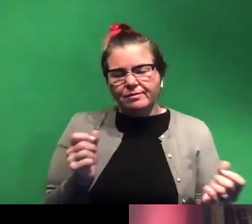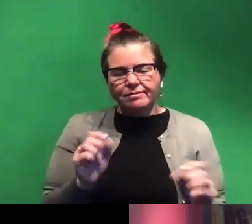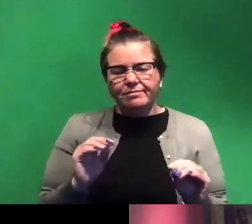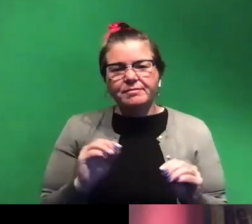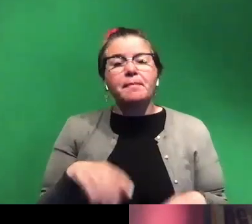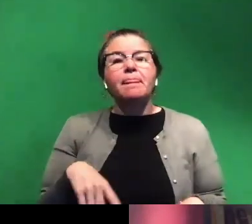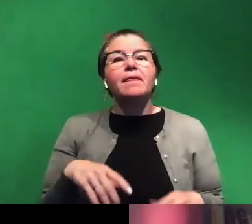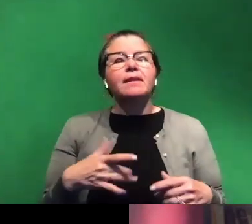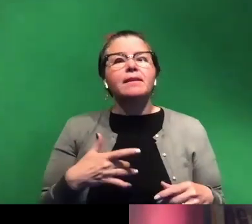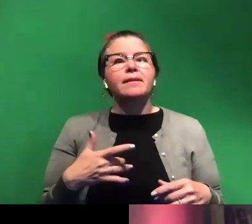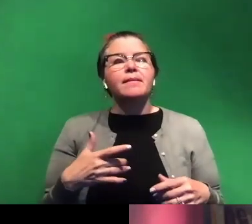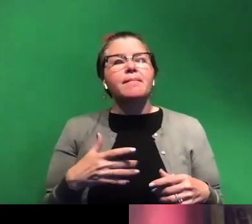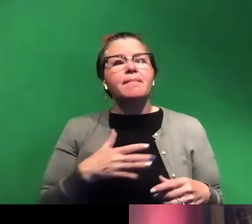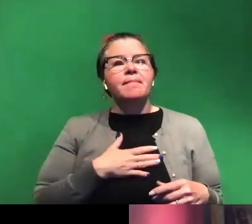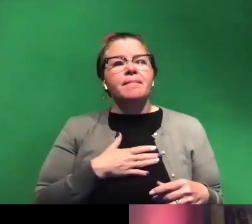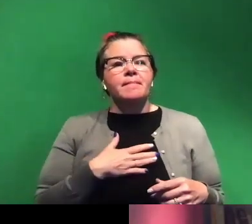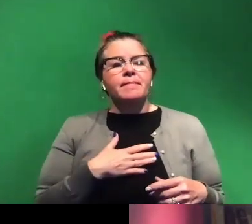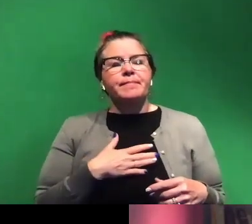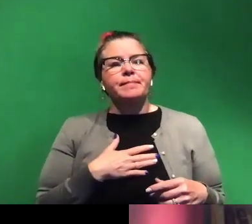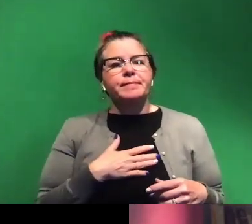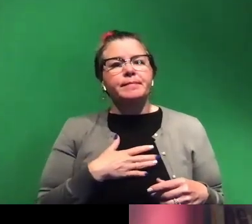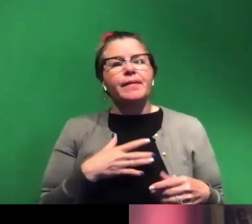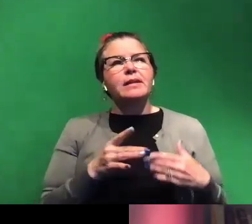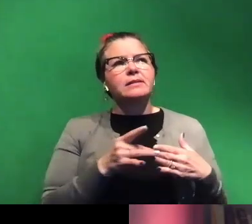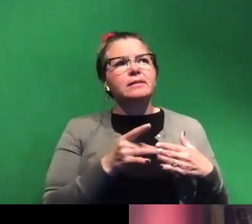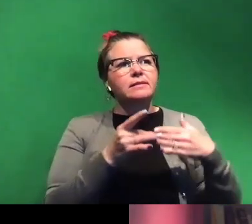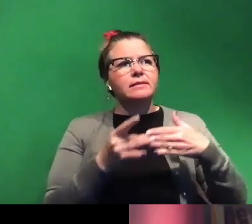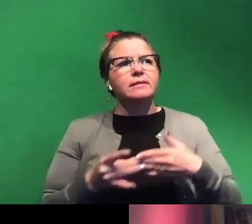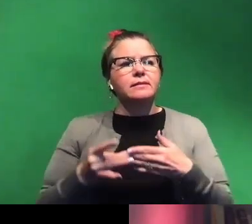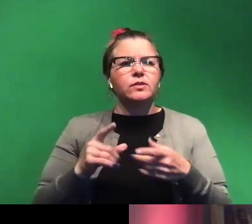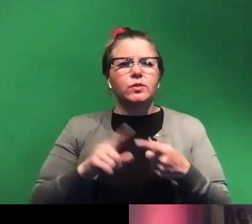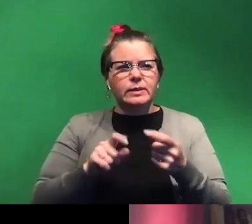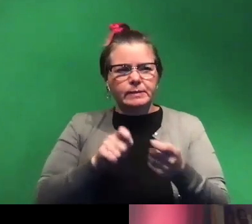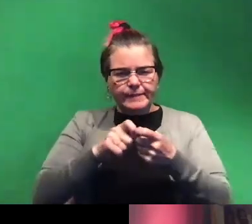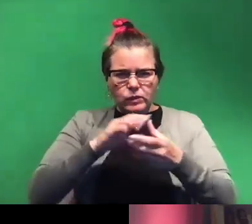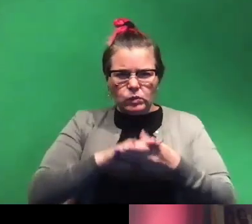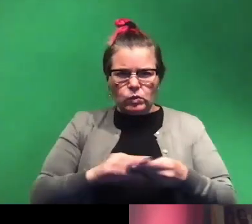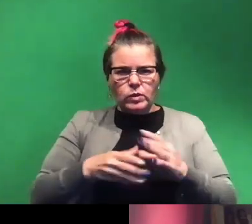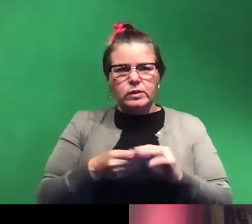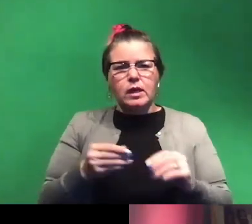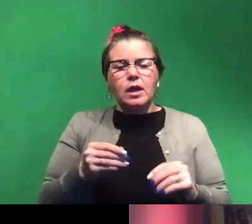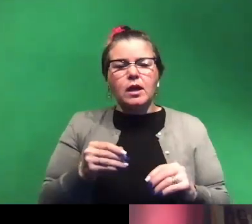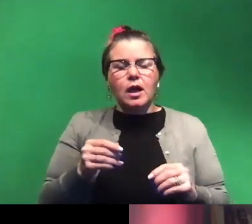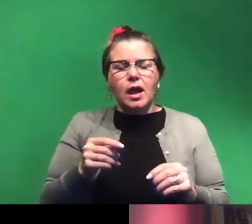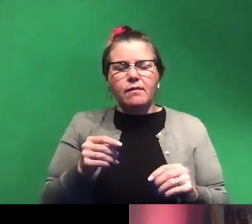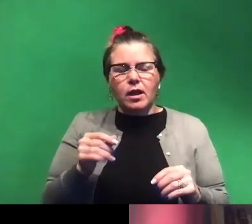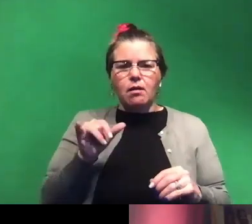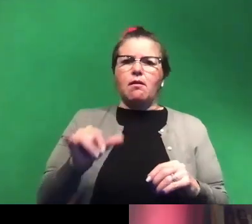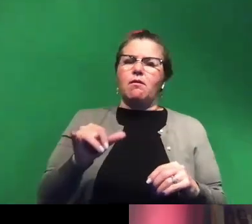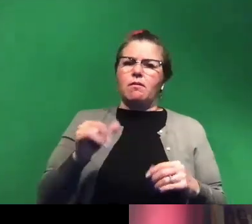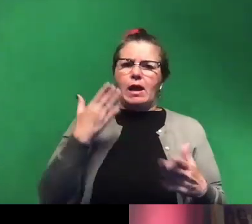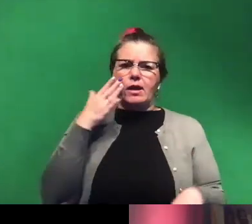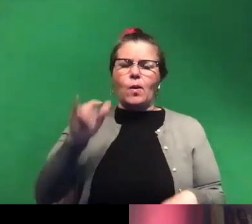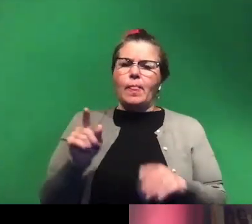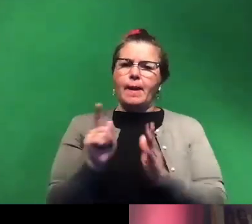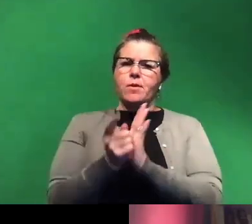stuff the things that lead me to particular stories are kind of like those, oh wow moments, like I didn't know that. Or